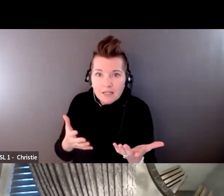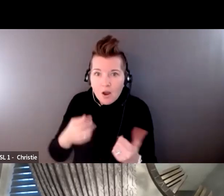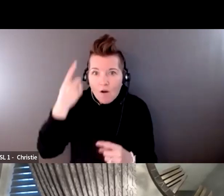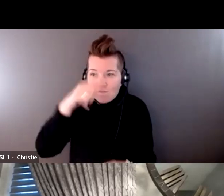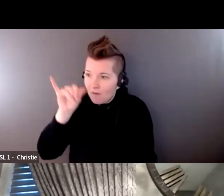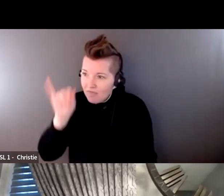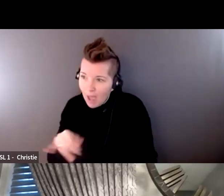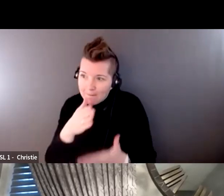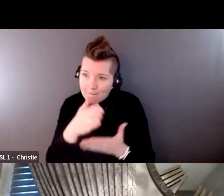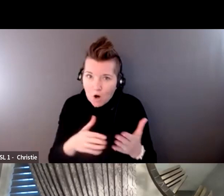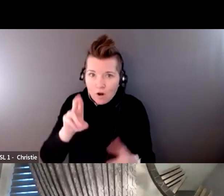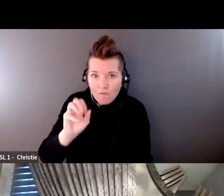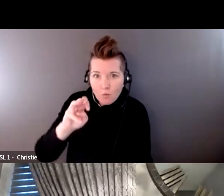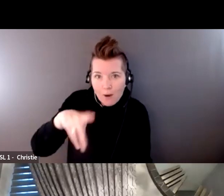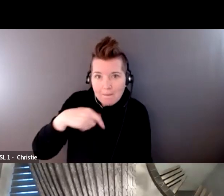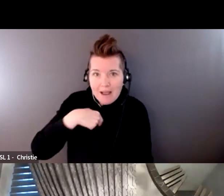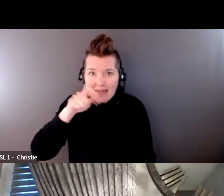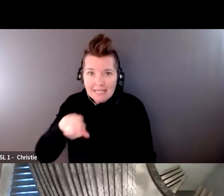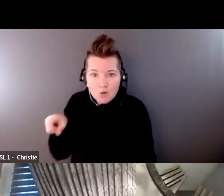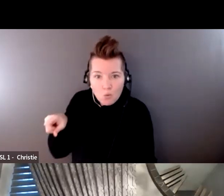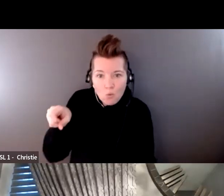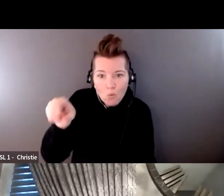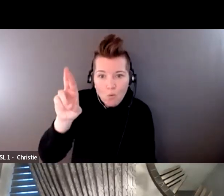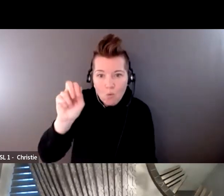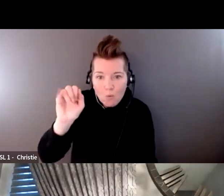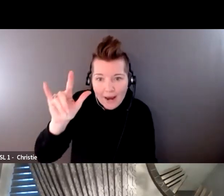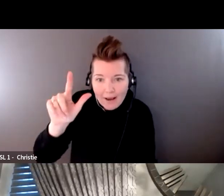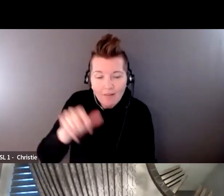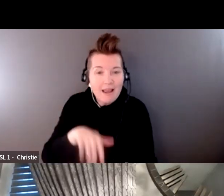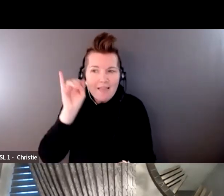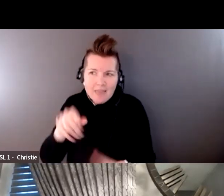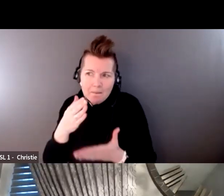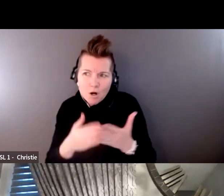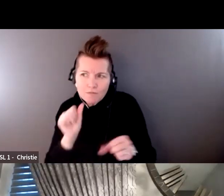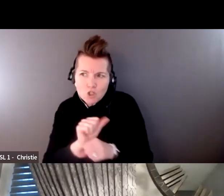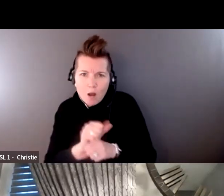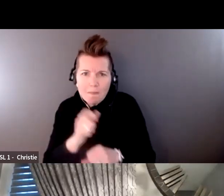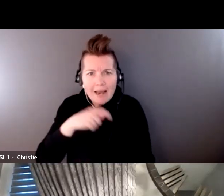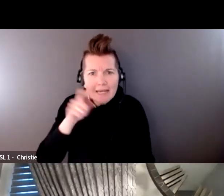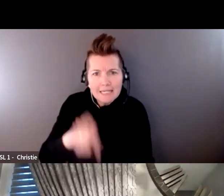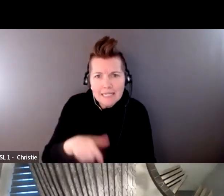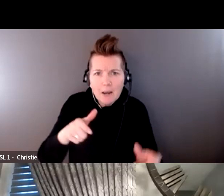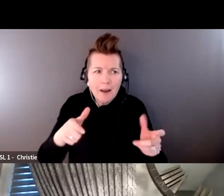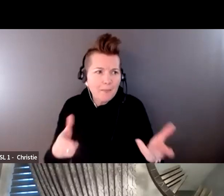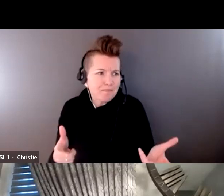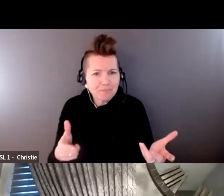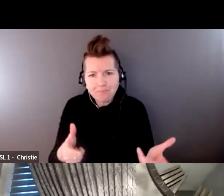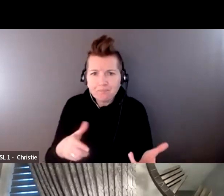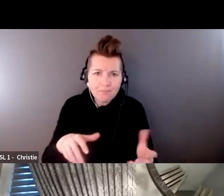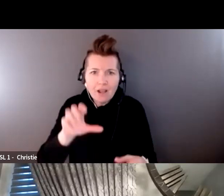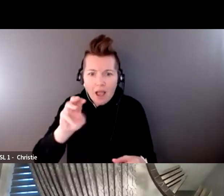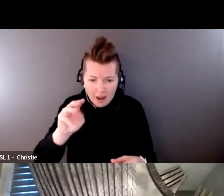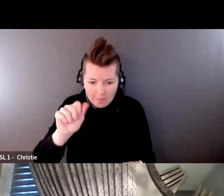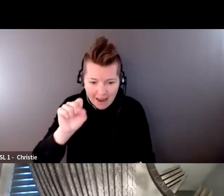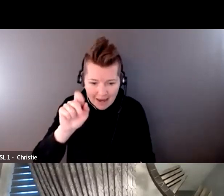the ramp, I need a rail, right? For this part of the job, I need a magnifying glass for my software, right? And for individuals